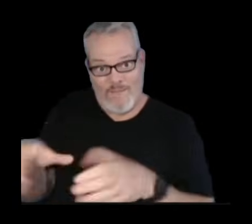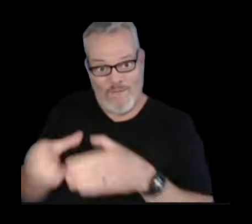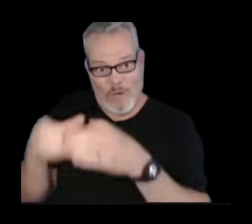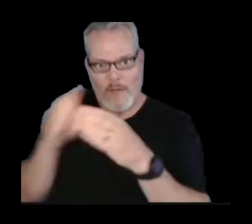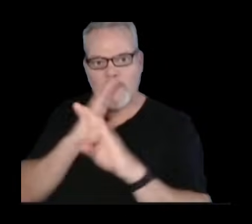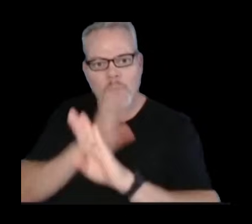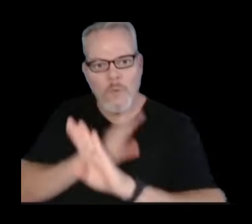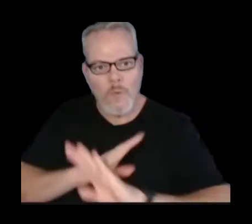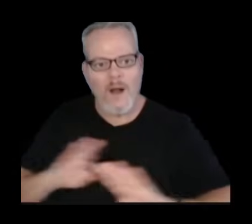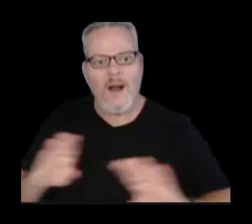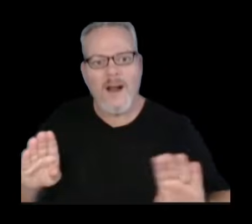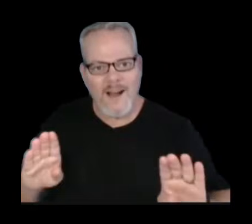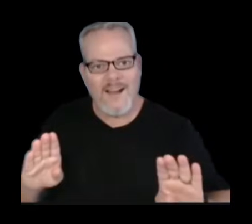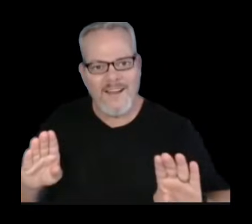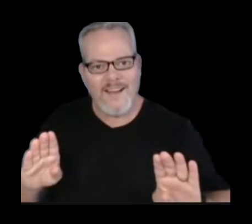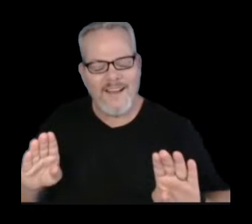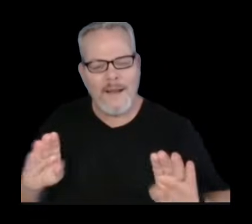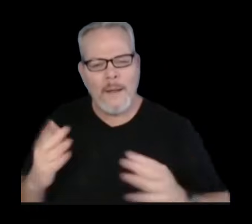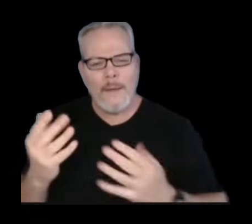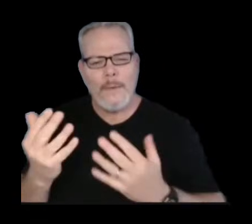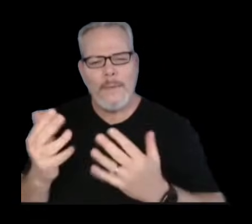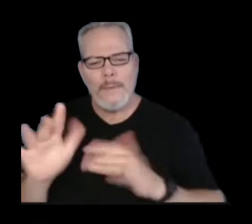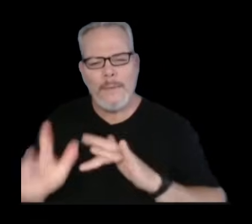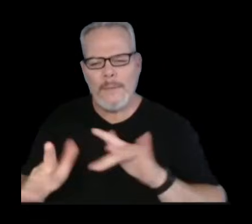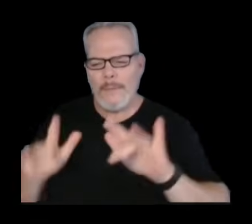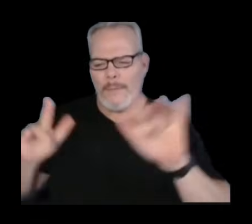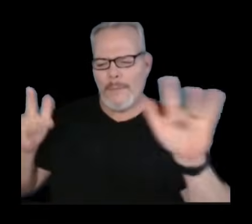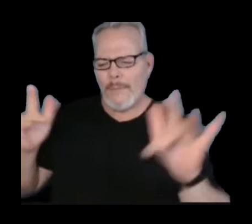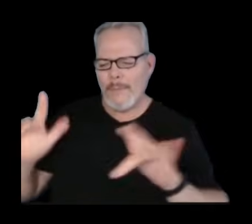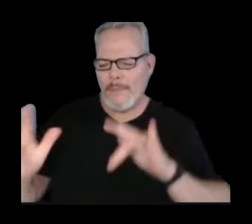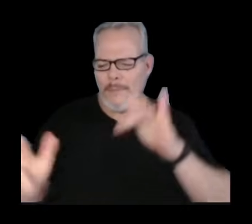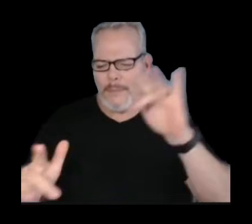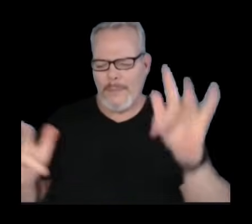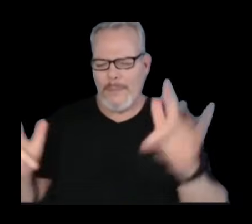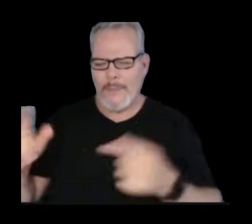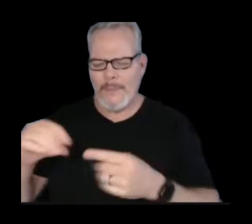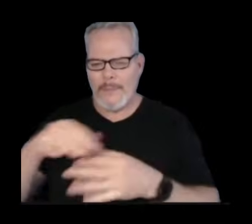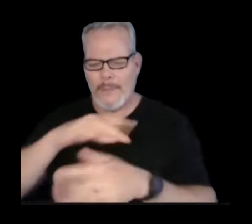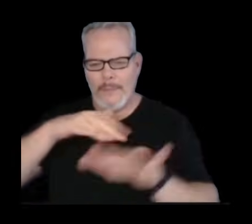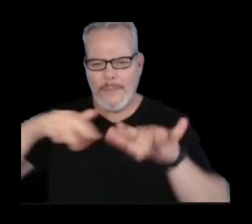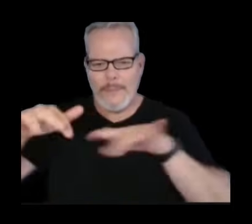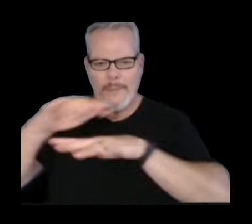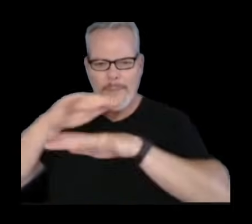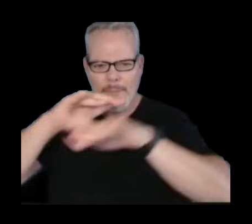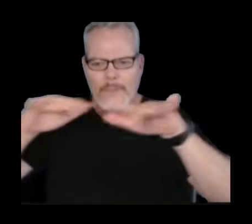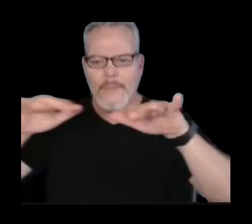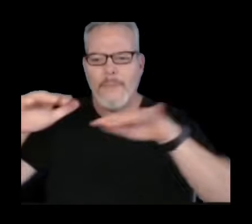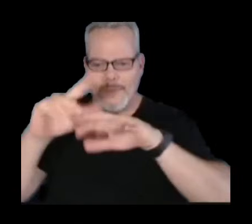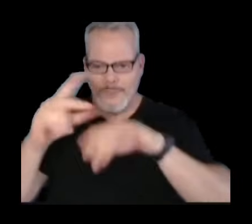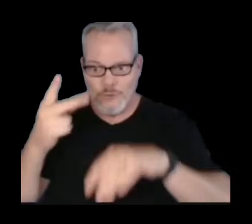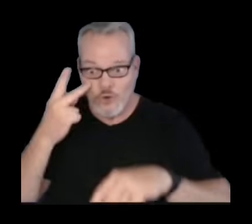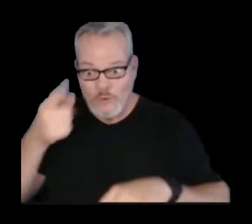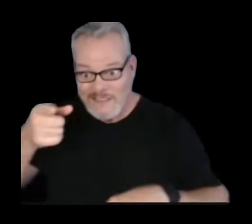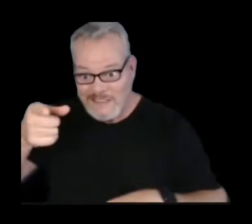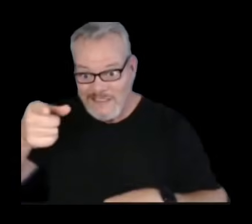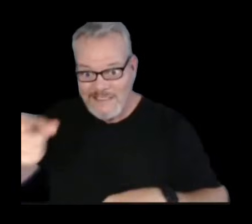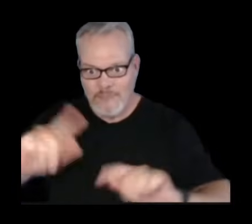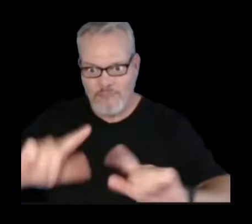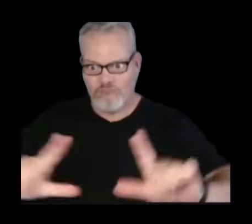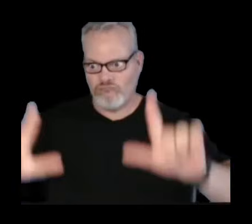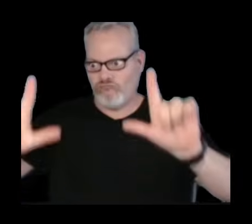quiet, just glowing and flaming and degassing. As you can see here in this view from the V1